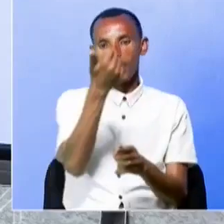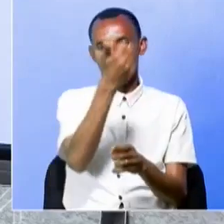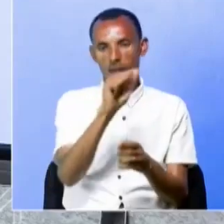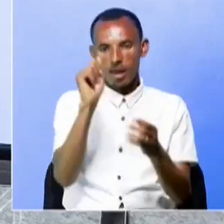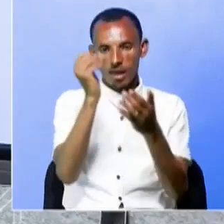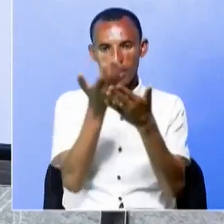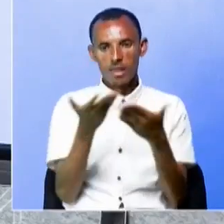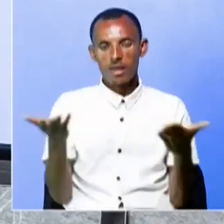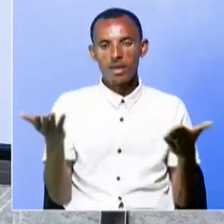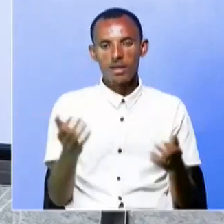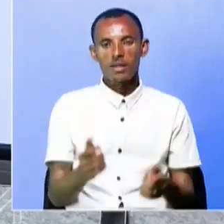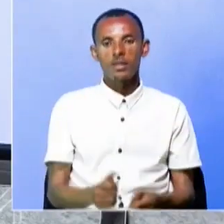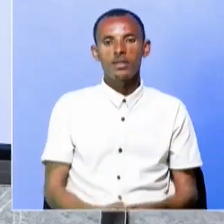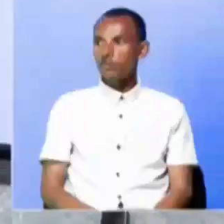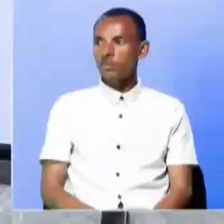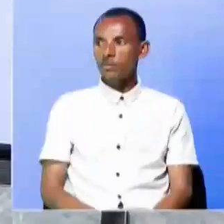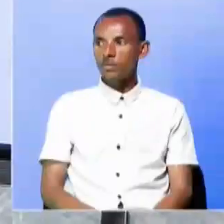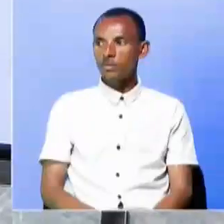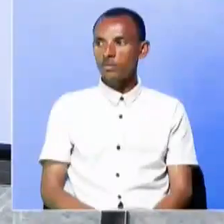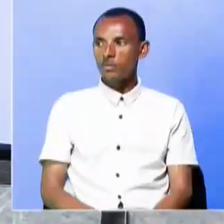right?